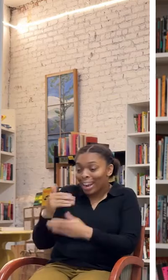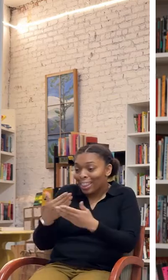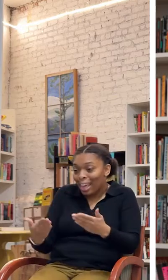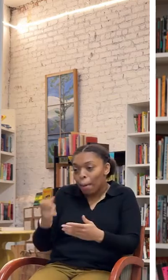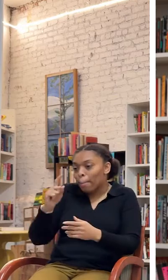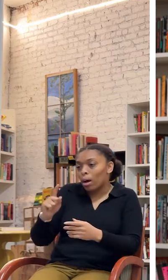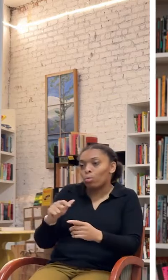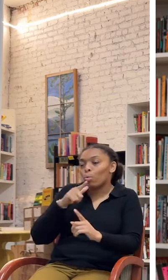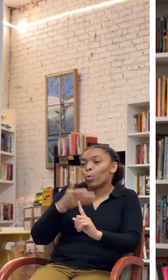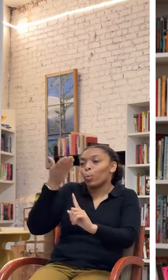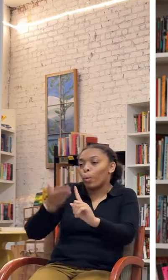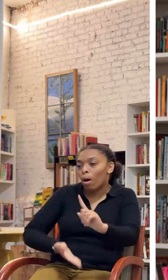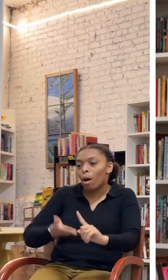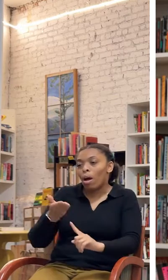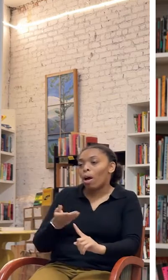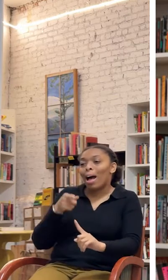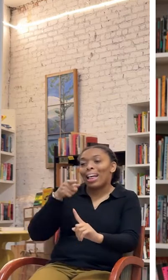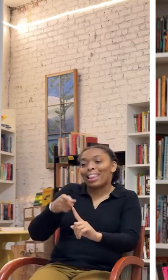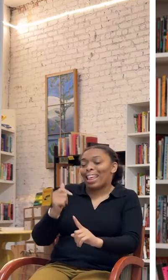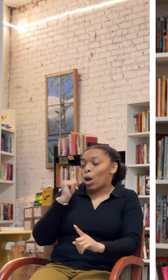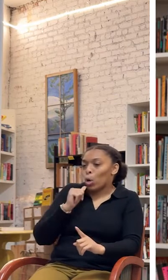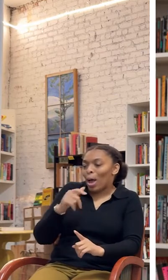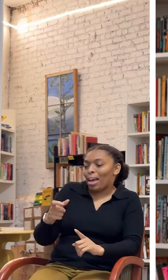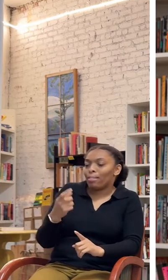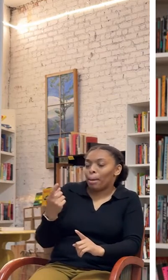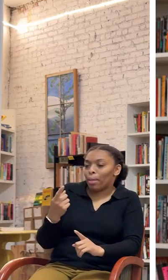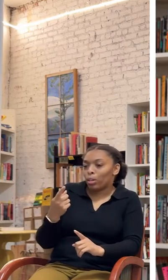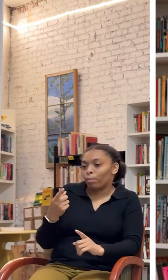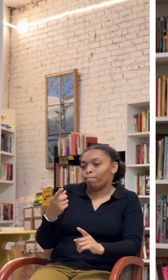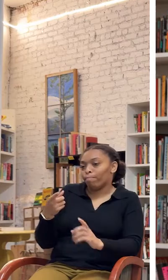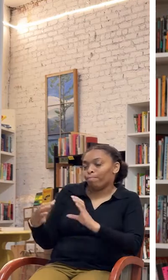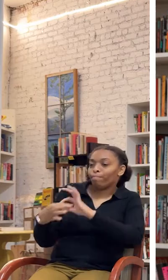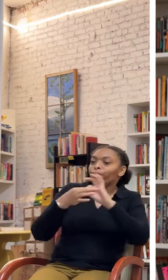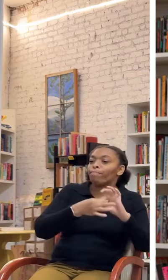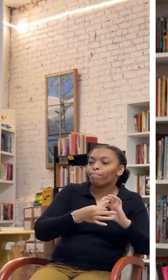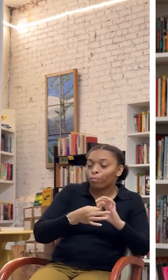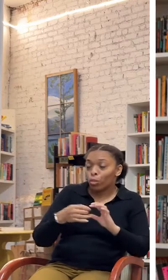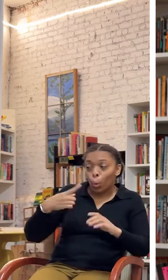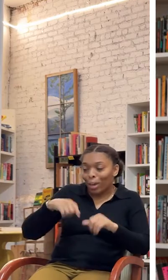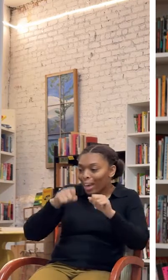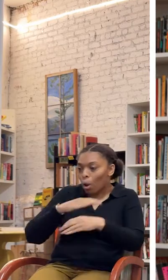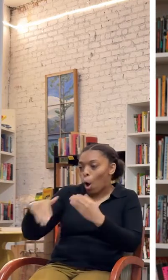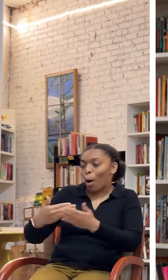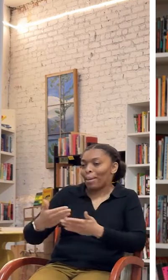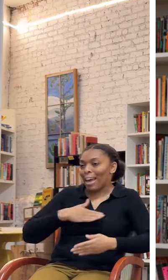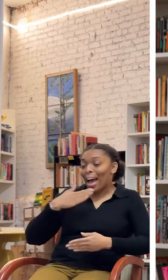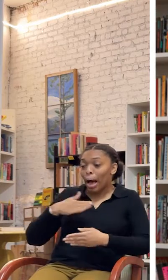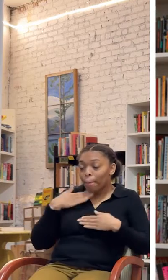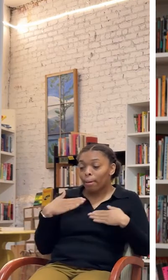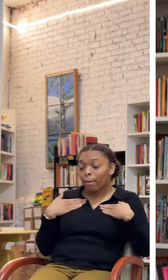being. She has something to pull from. Happy, we can all be happy. So I want us to